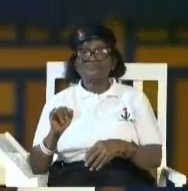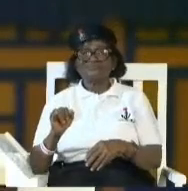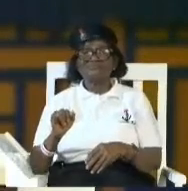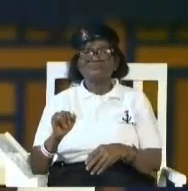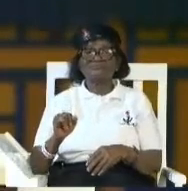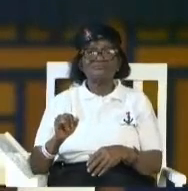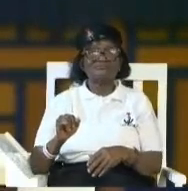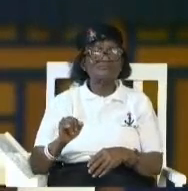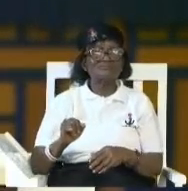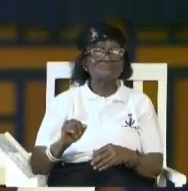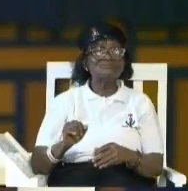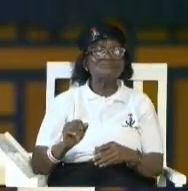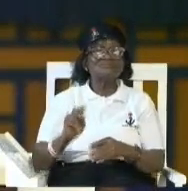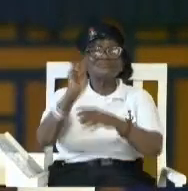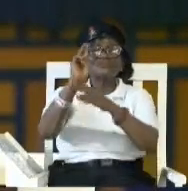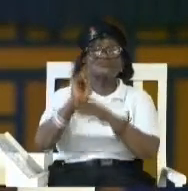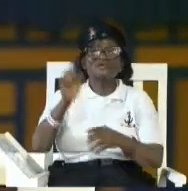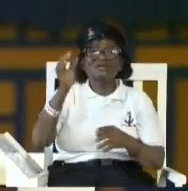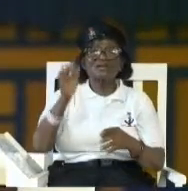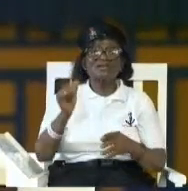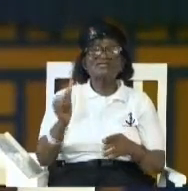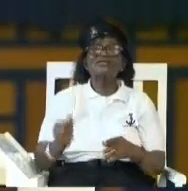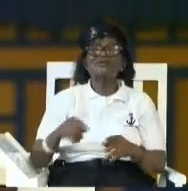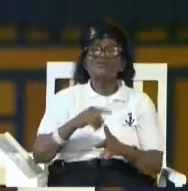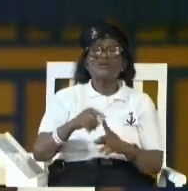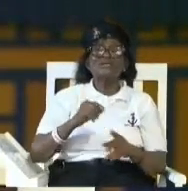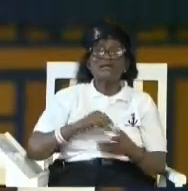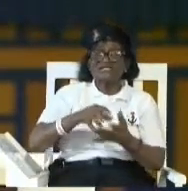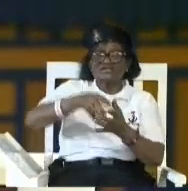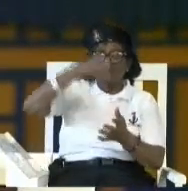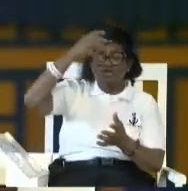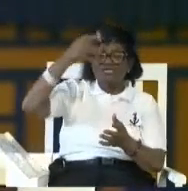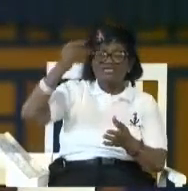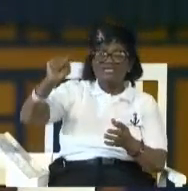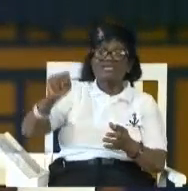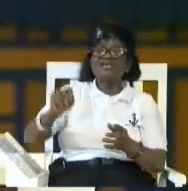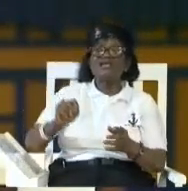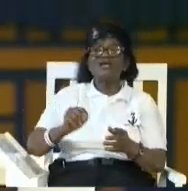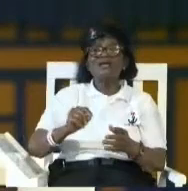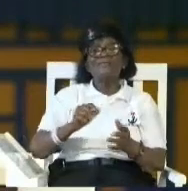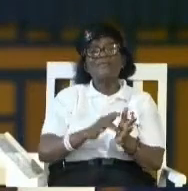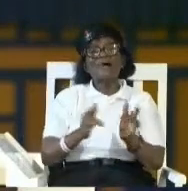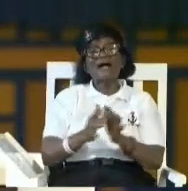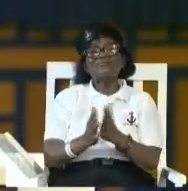Actually, when I studied the scriptures closely myself,